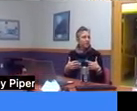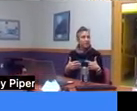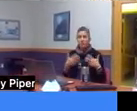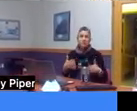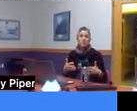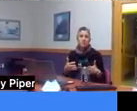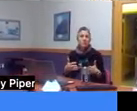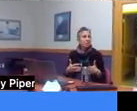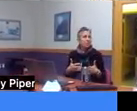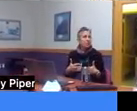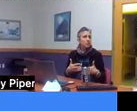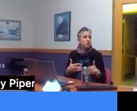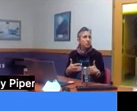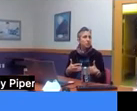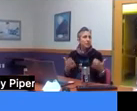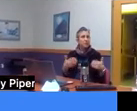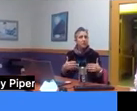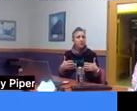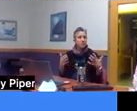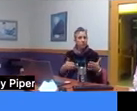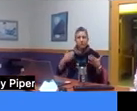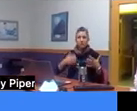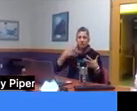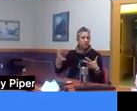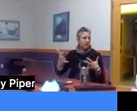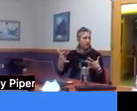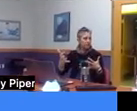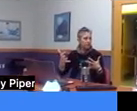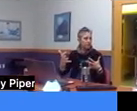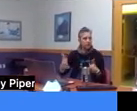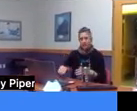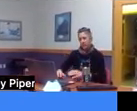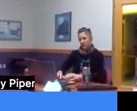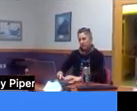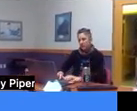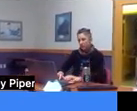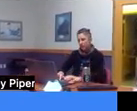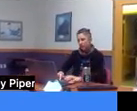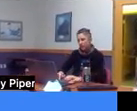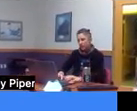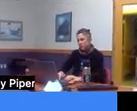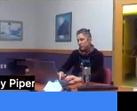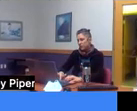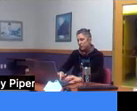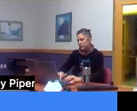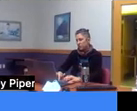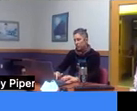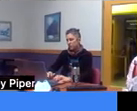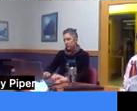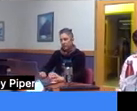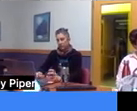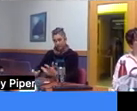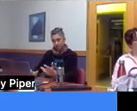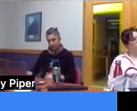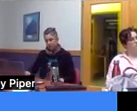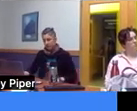and responsible for taking a look at this before you then try to support somebody in this way. And so I think it's important